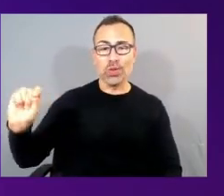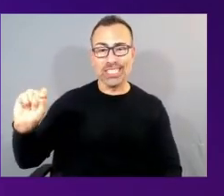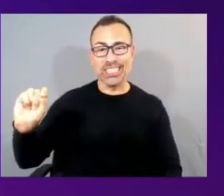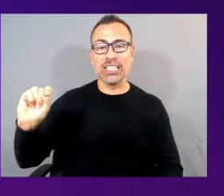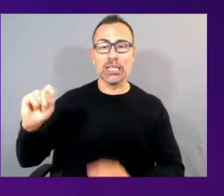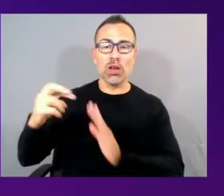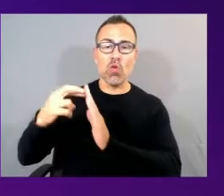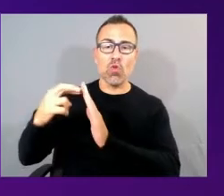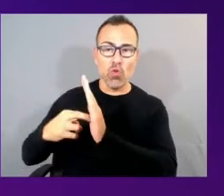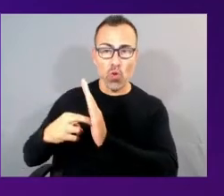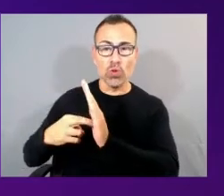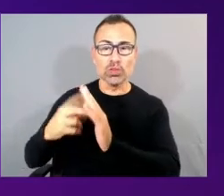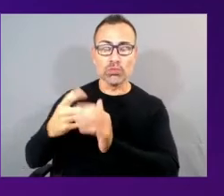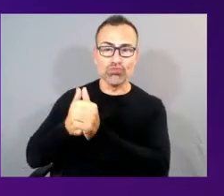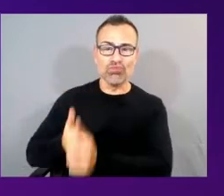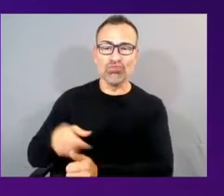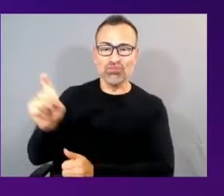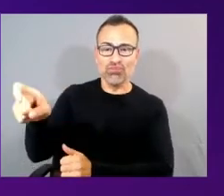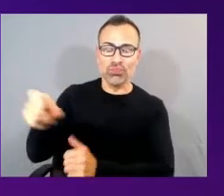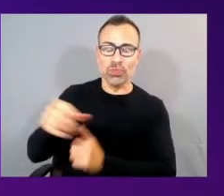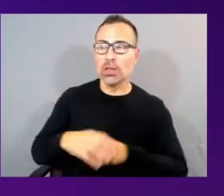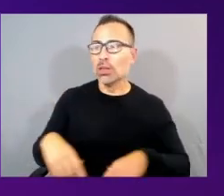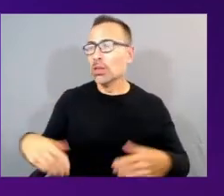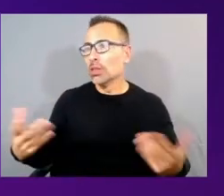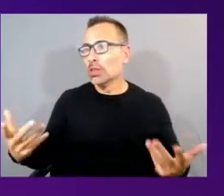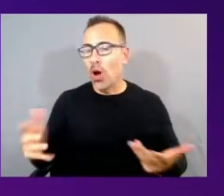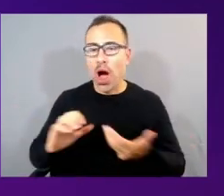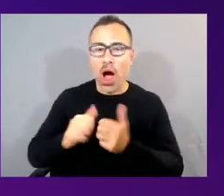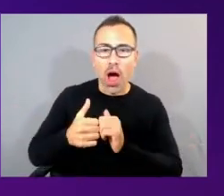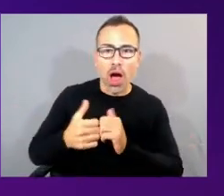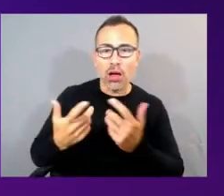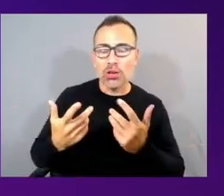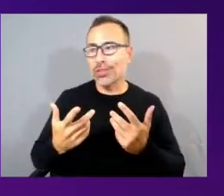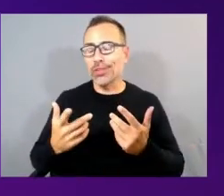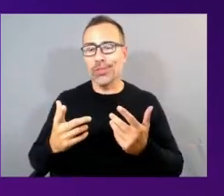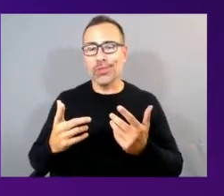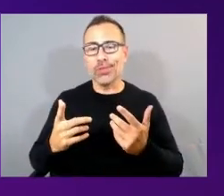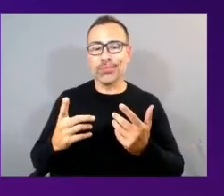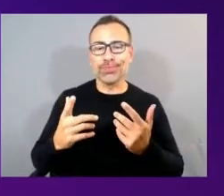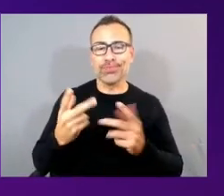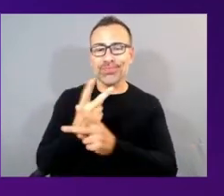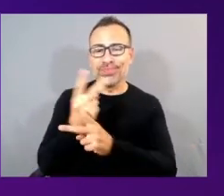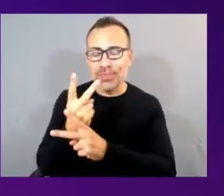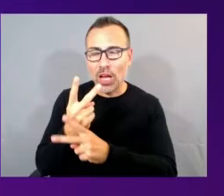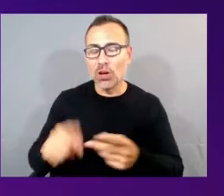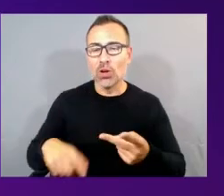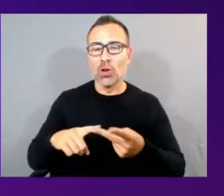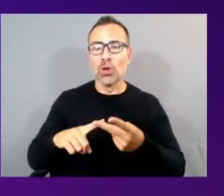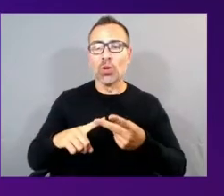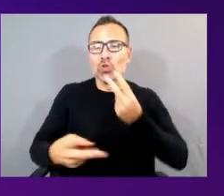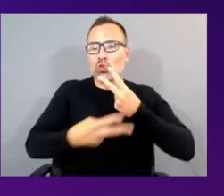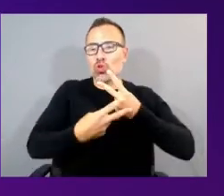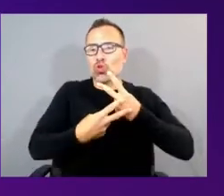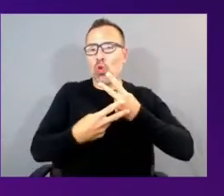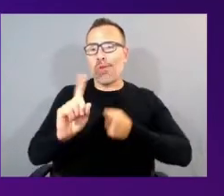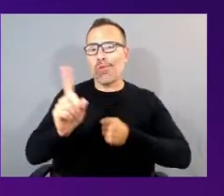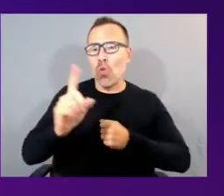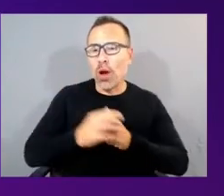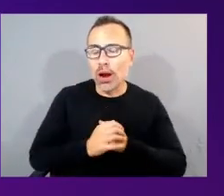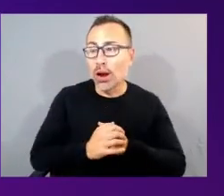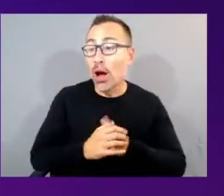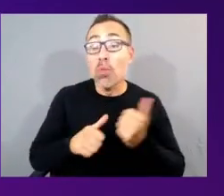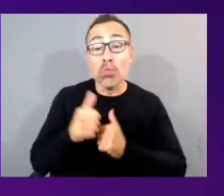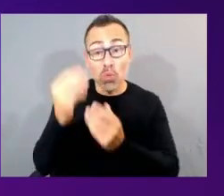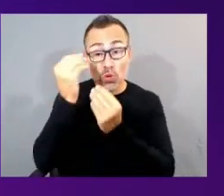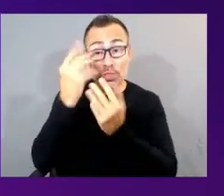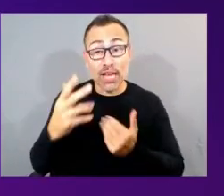days. How do you handle them? Where do you store the data? That's another part. So most of the data is stored on the edge